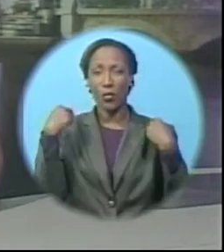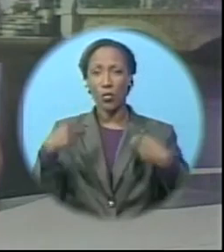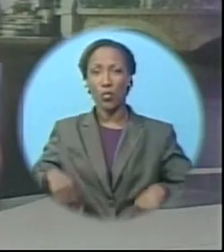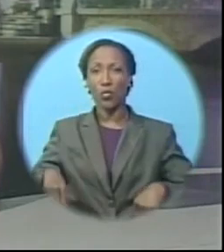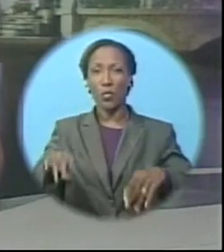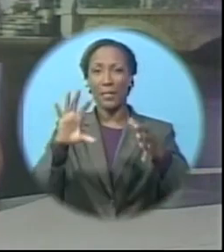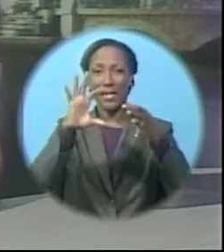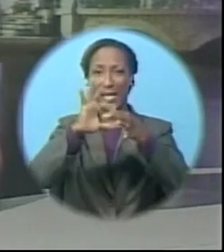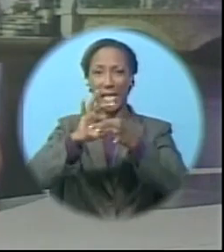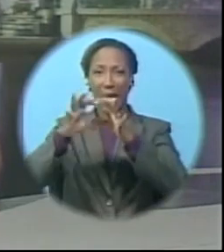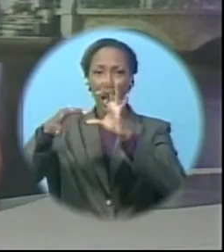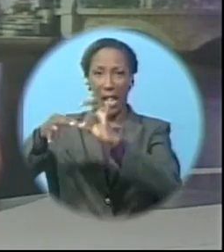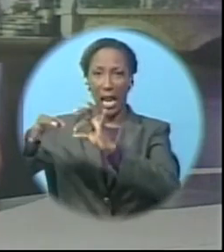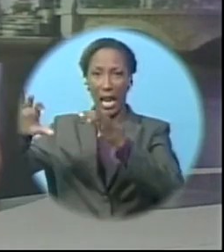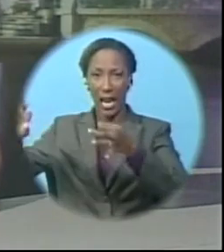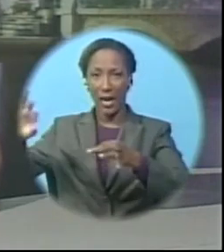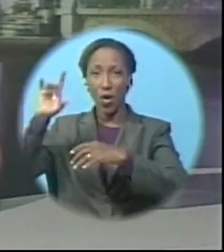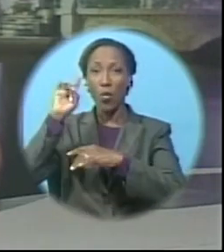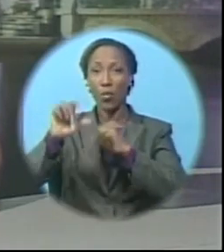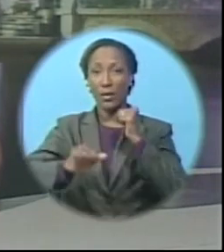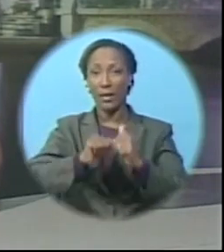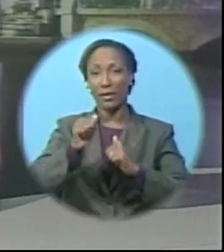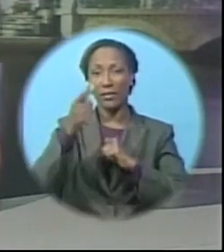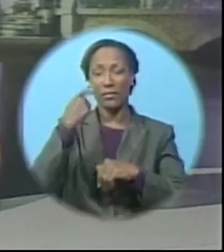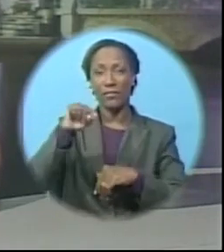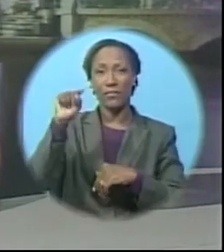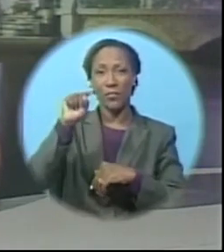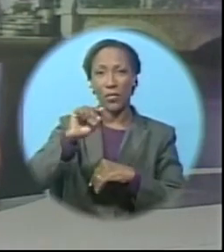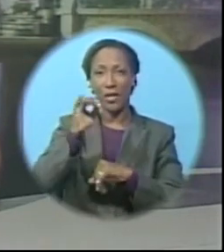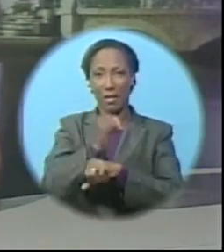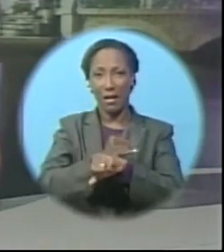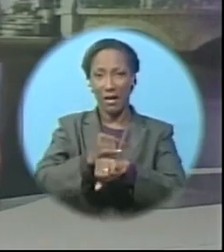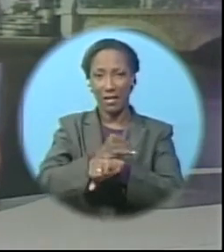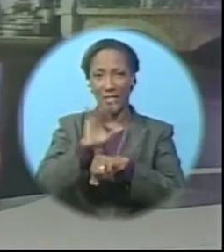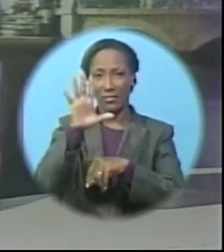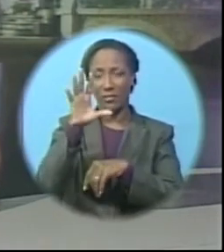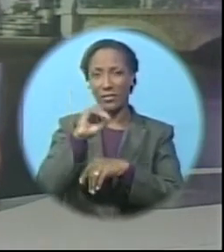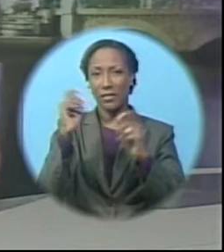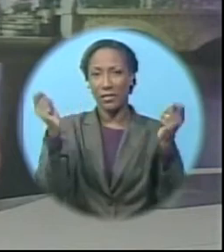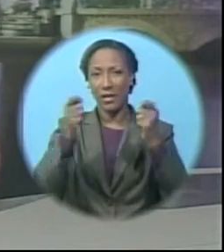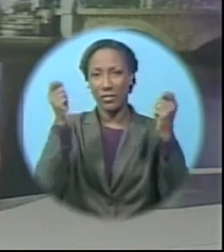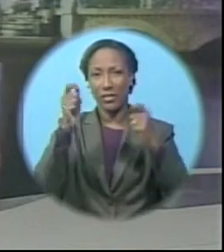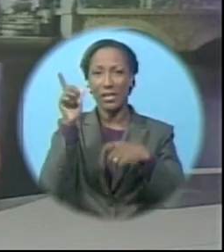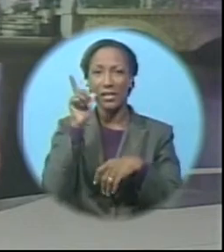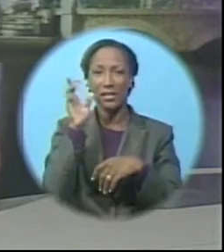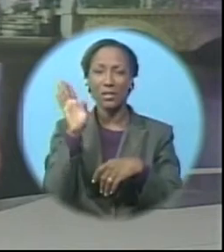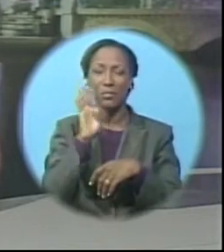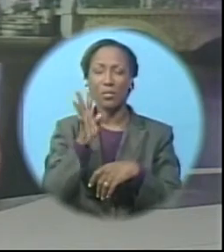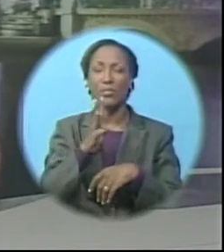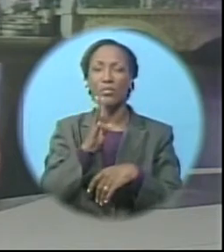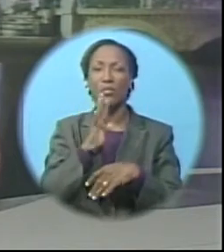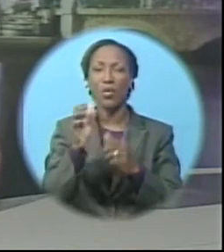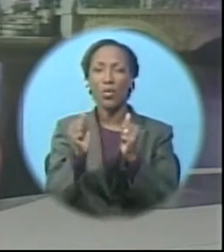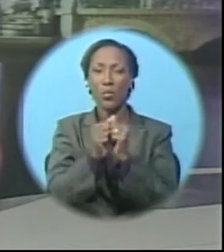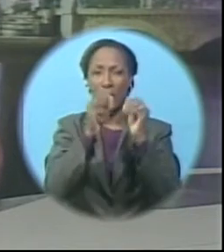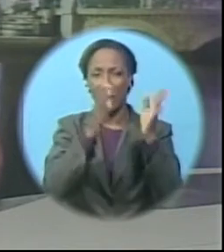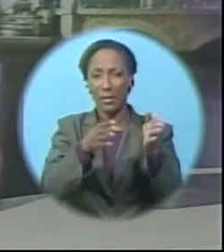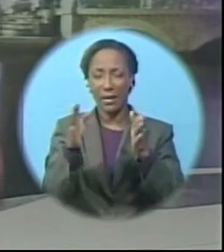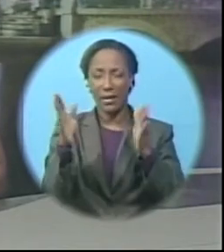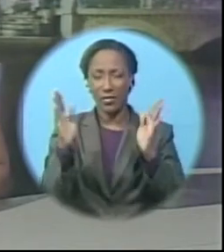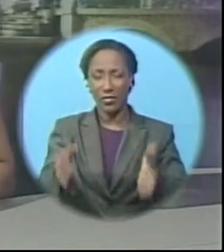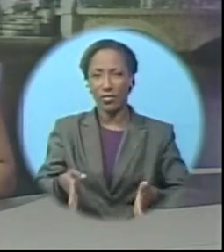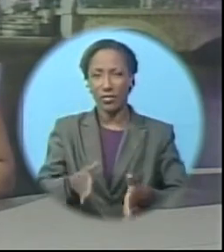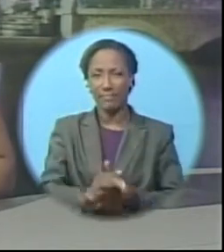of the activities for the island's Golden Jubilee. Our Lisa Broom spoke with some of the organizers and others involved and filed this